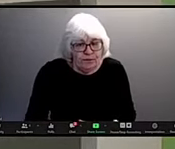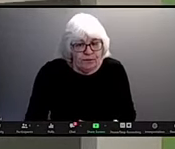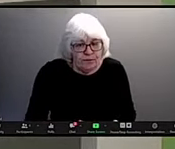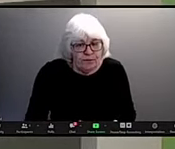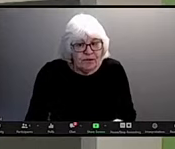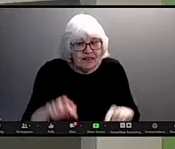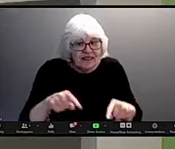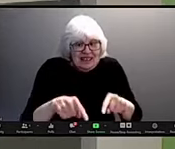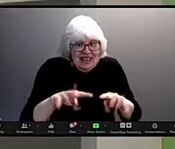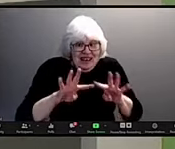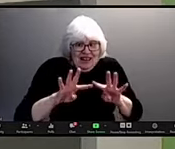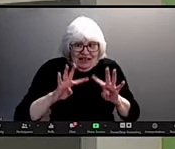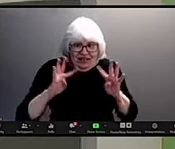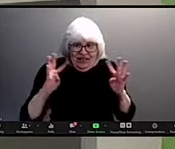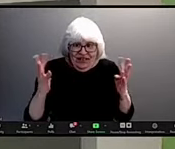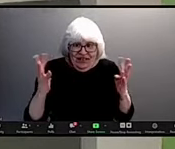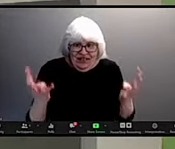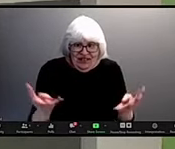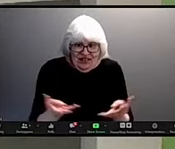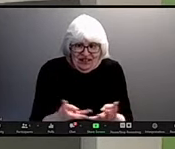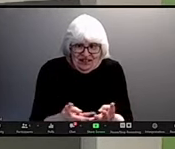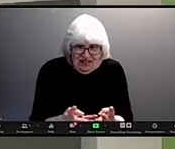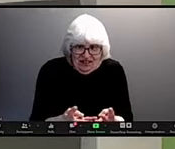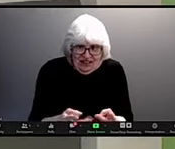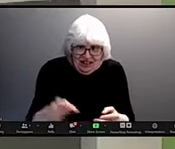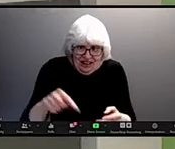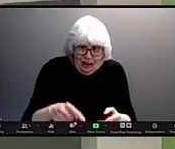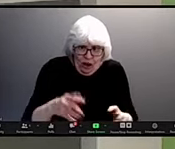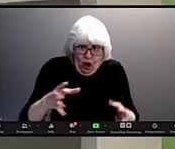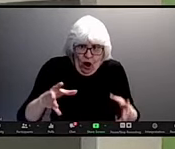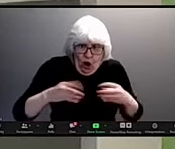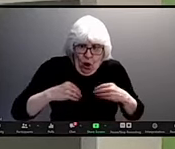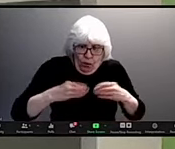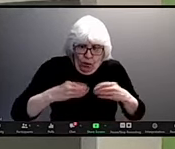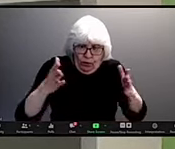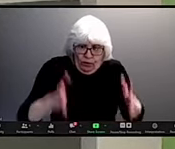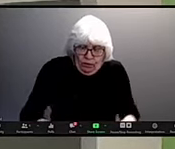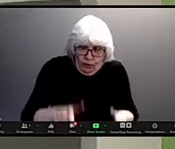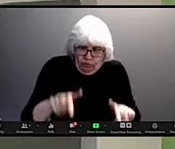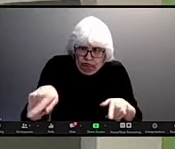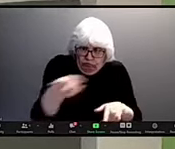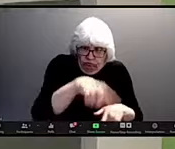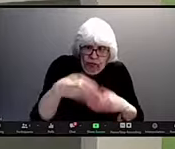homeowners are responsible for putting up a fence, and what should that fence look like?